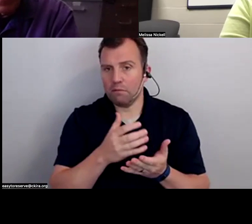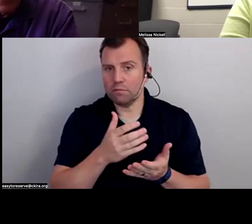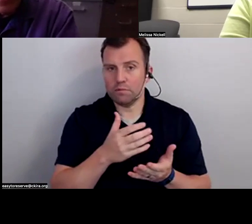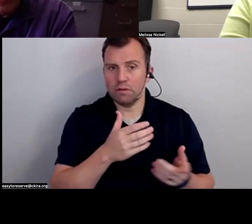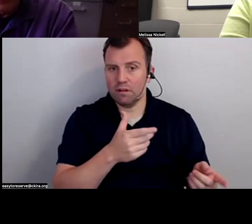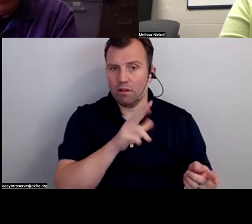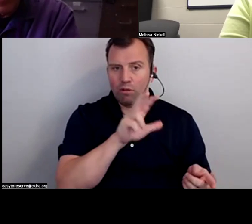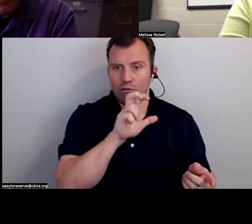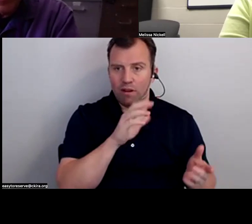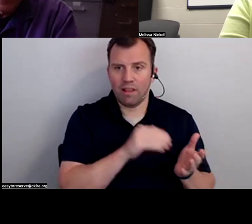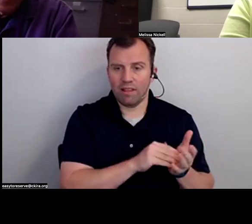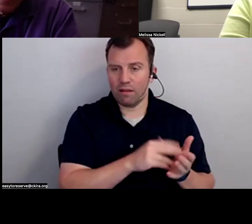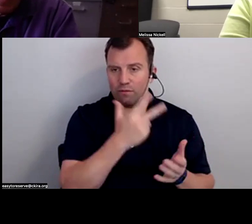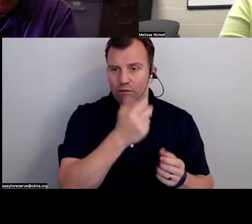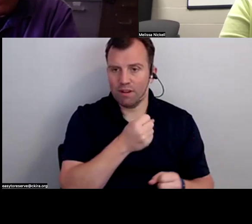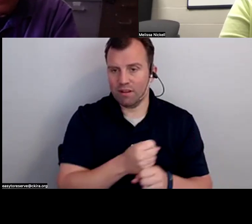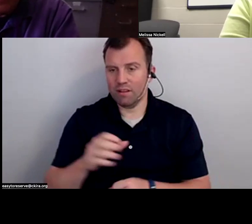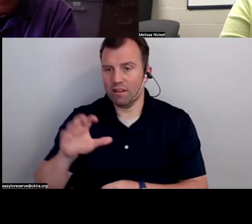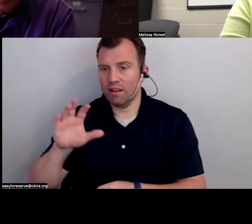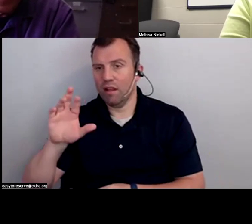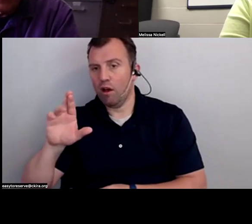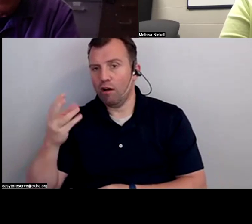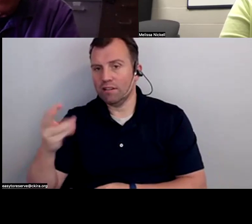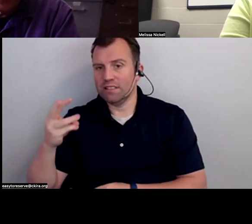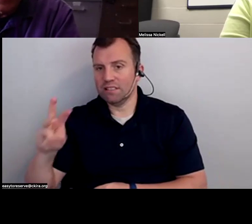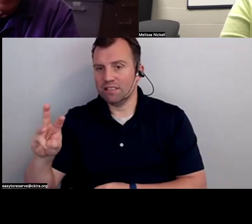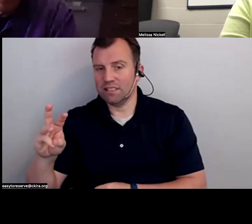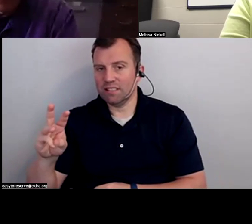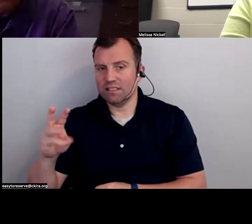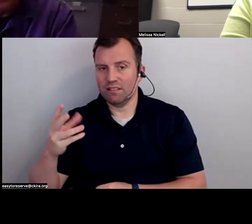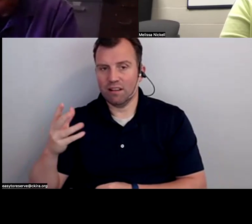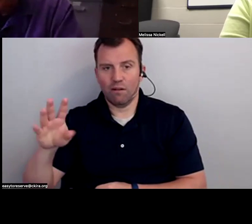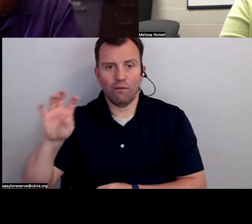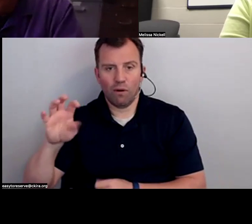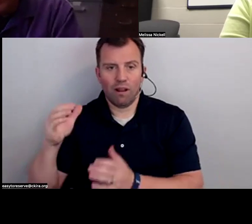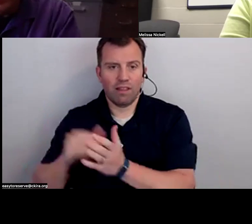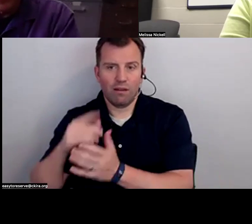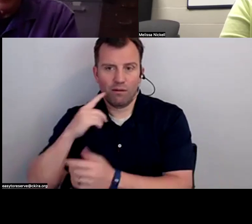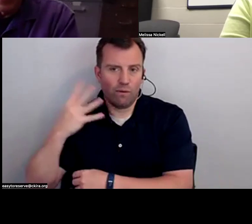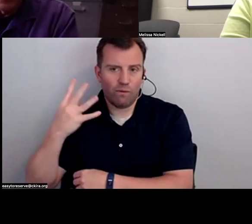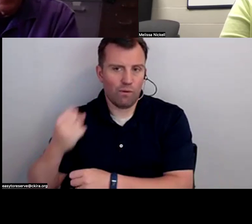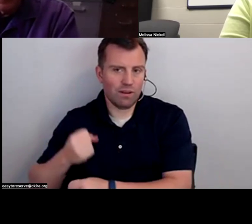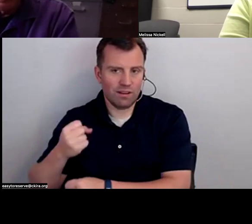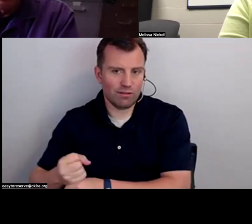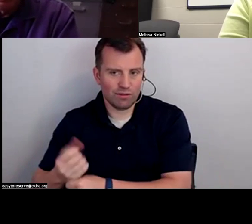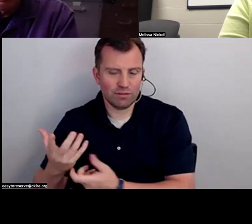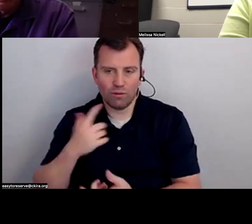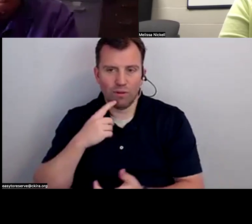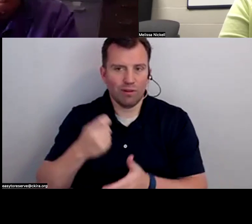R15 $300,000 for 3 years, R16 for sure it's $400,000 for 4 years. So